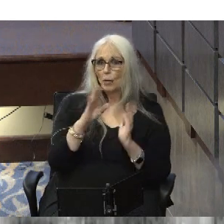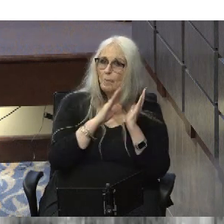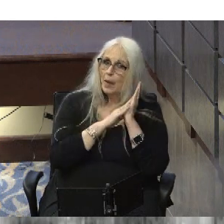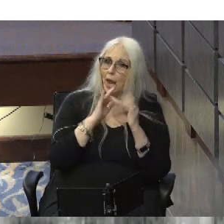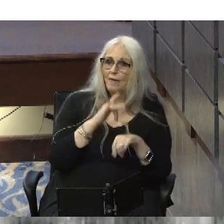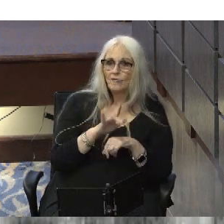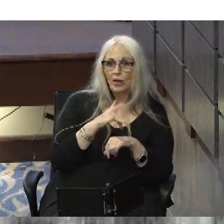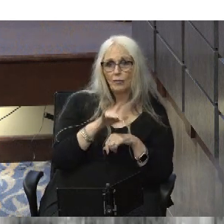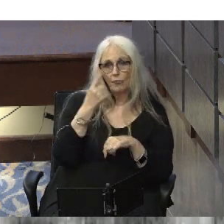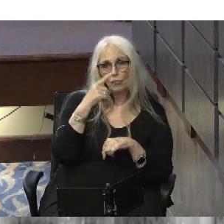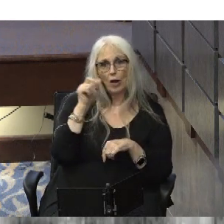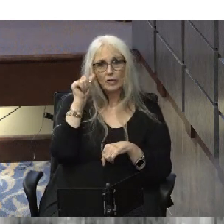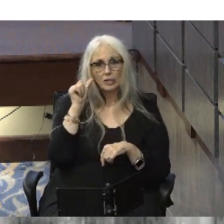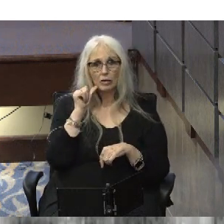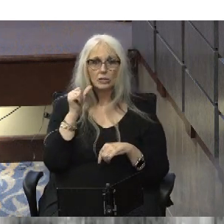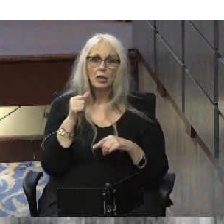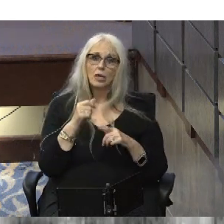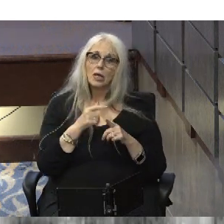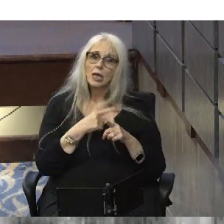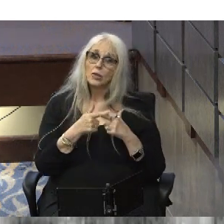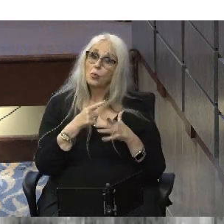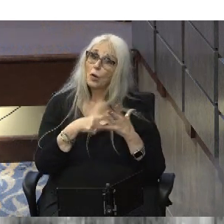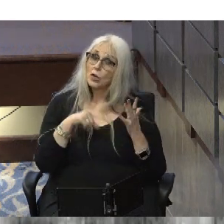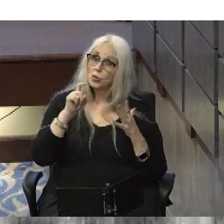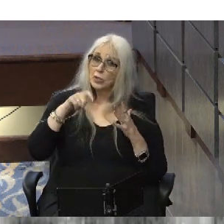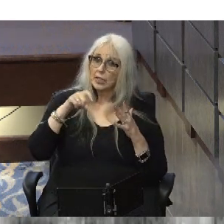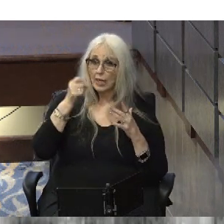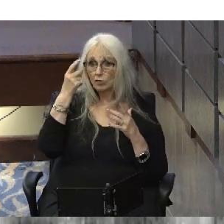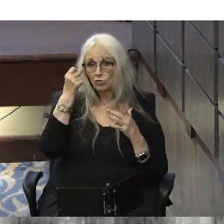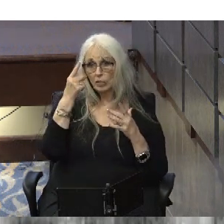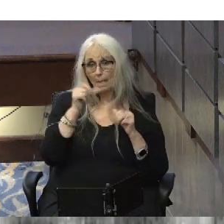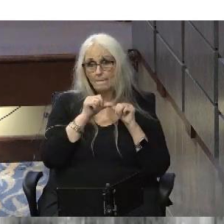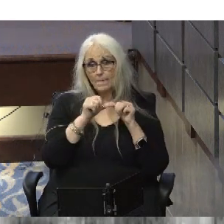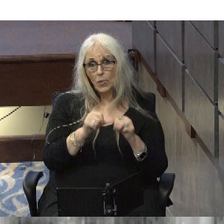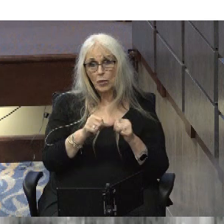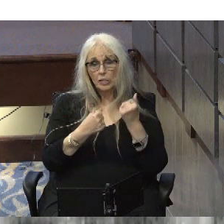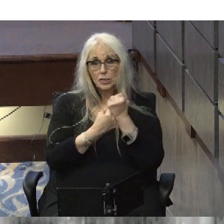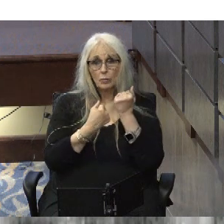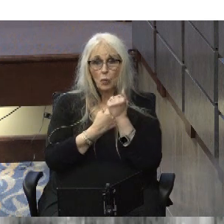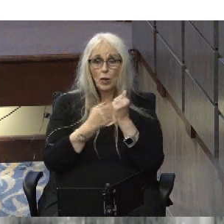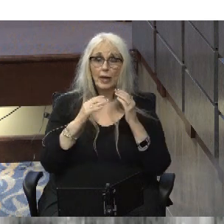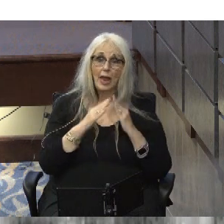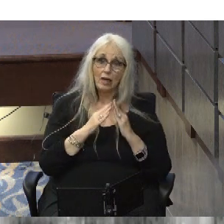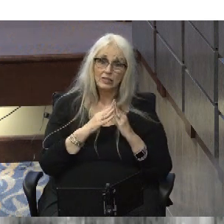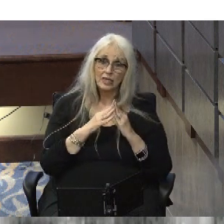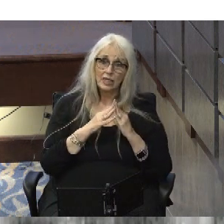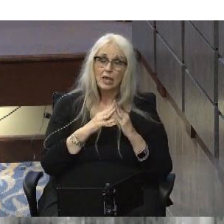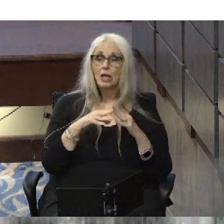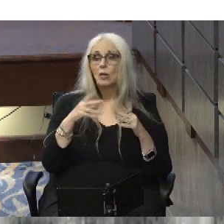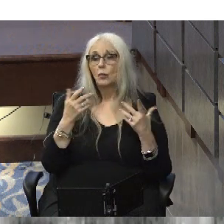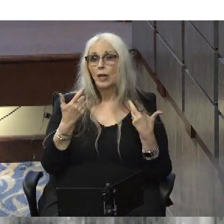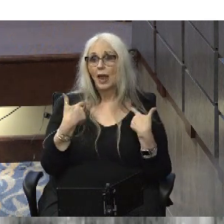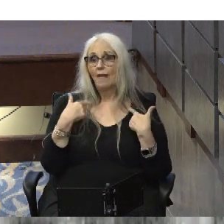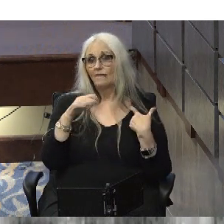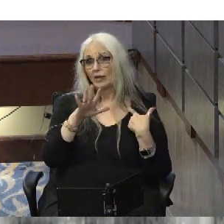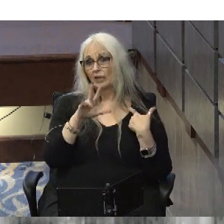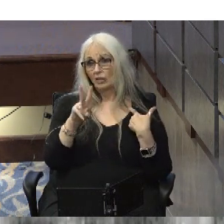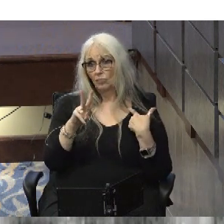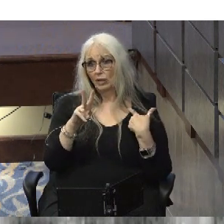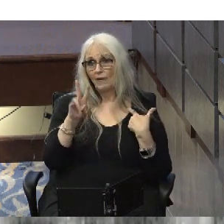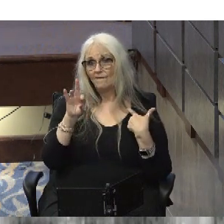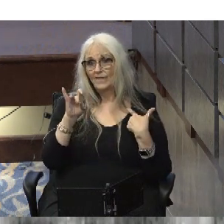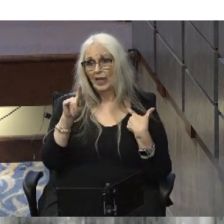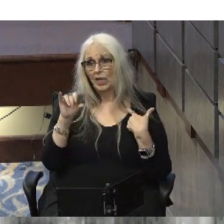for adults. And the thing to understand here about our permanent supportive housing is that we have 53